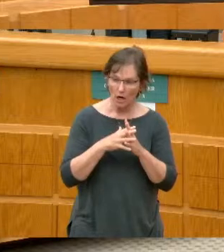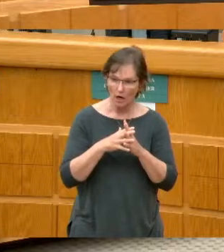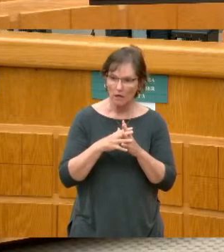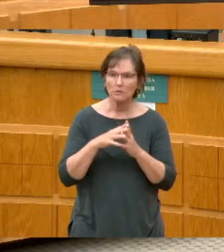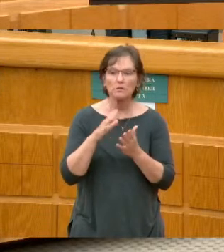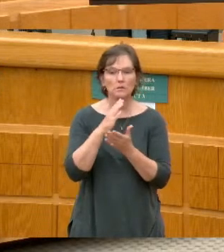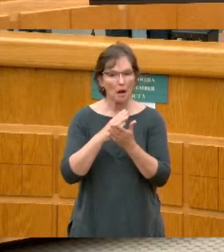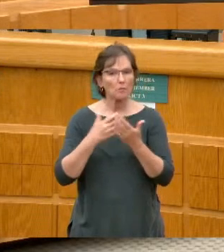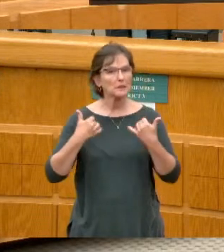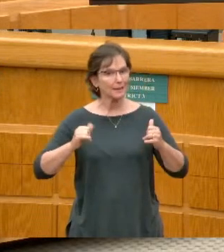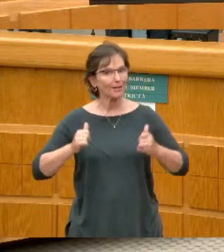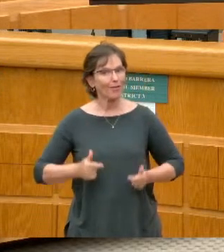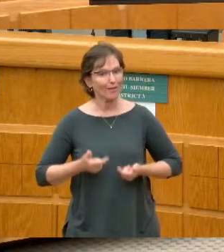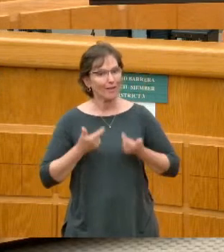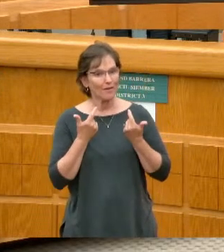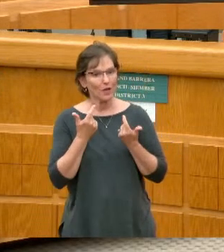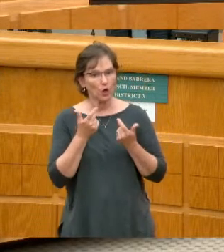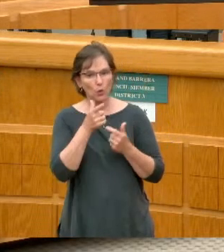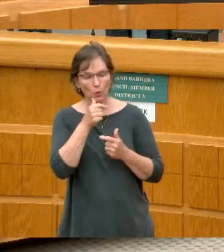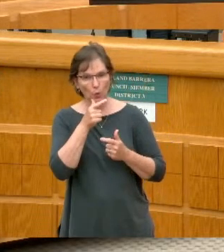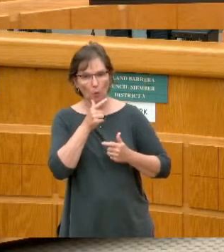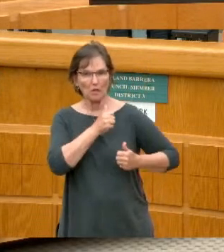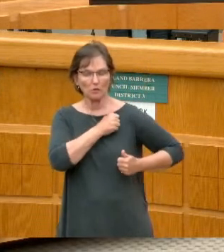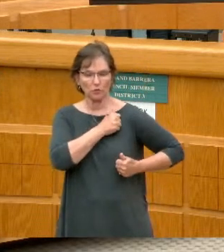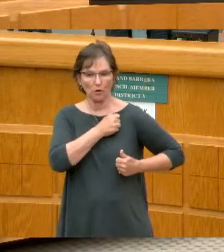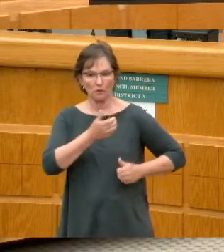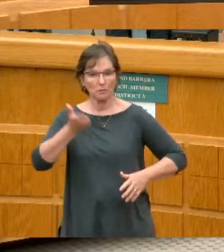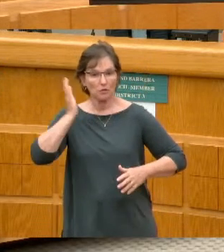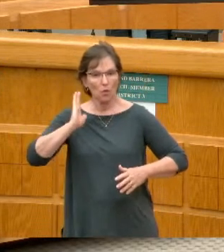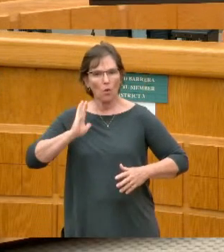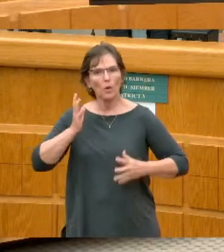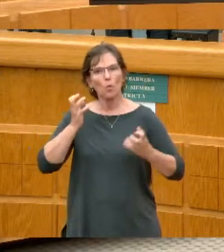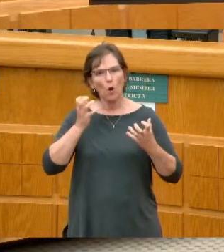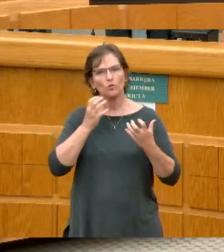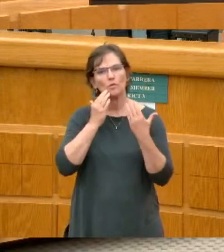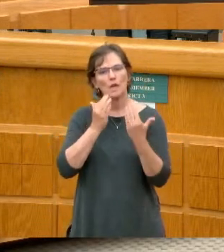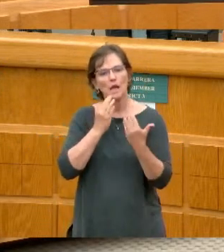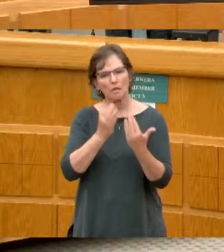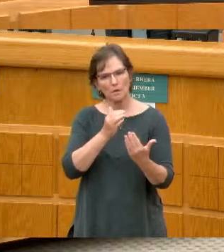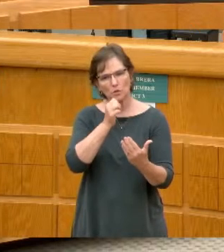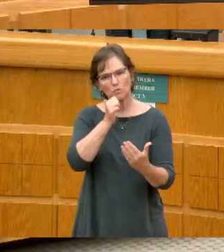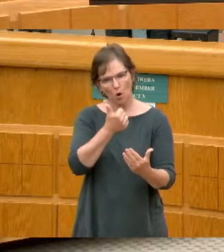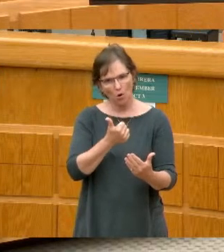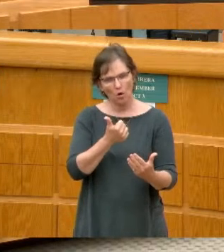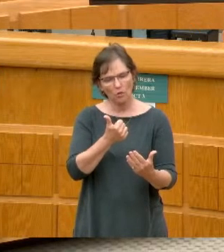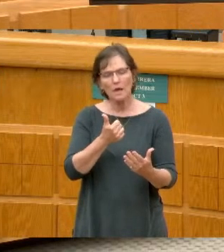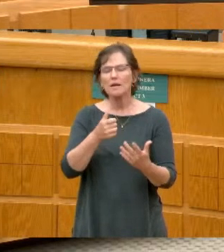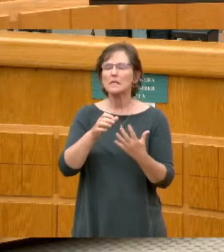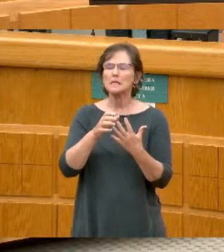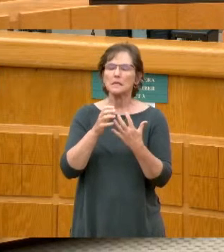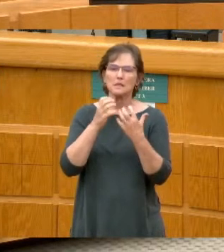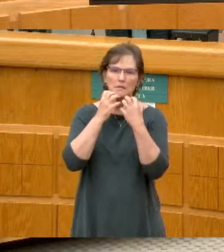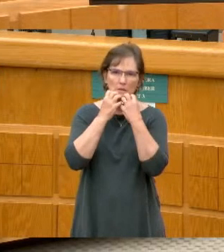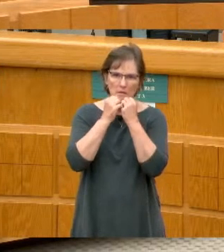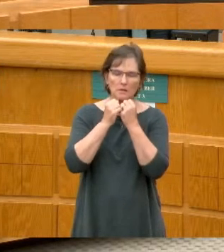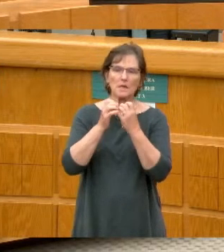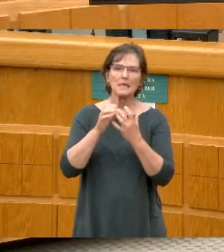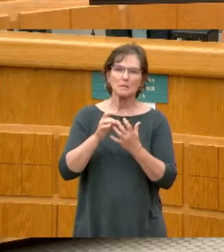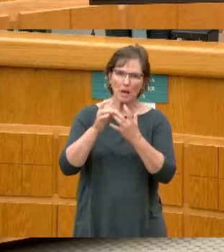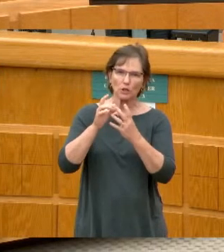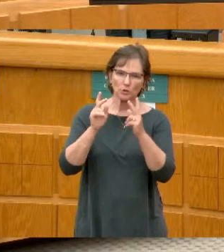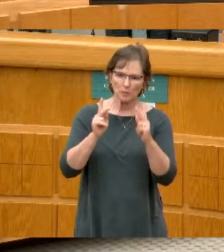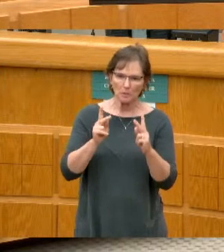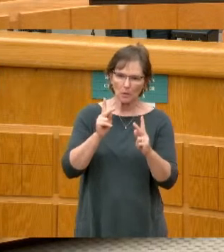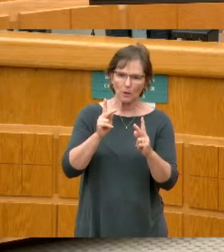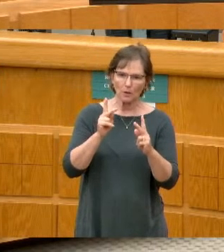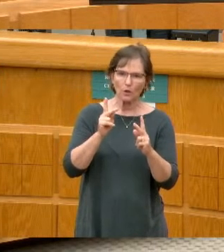and recognize those that have given a lot, given their lives in many cases, but the veterans are those that are